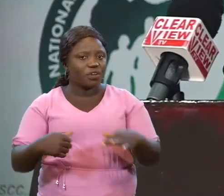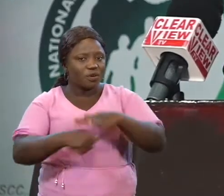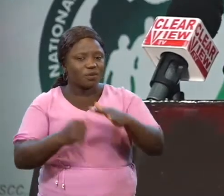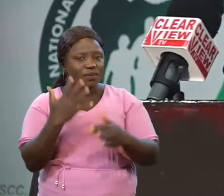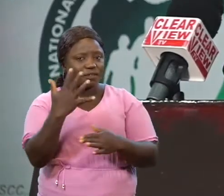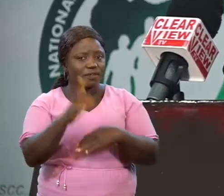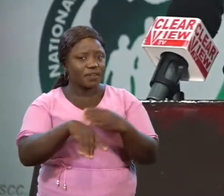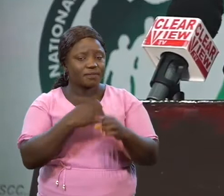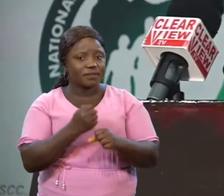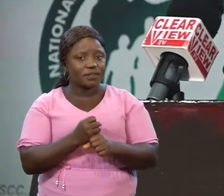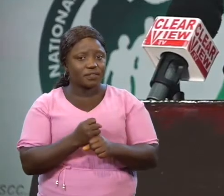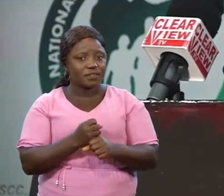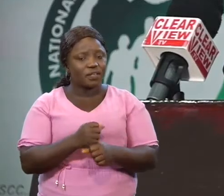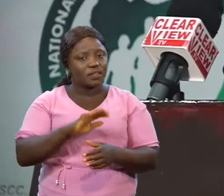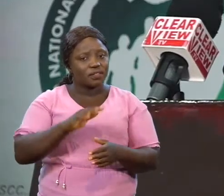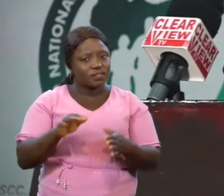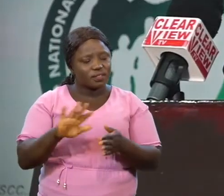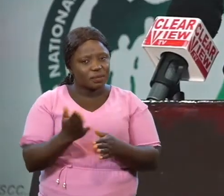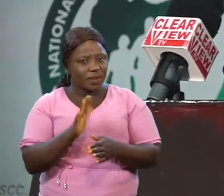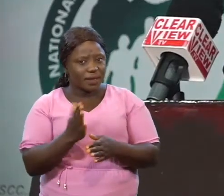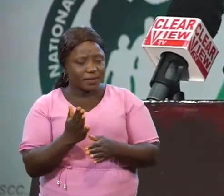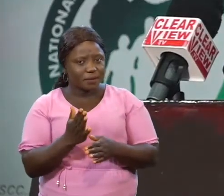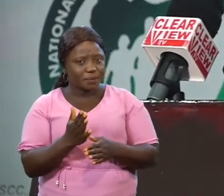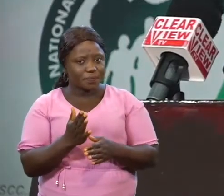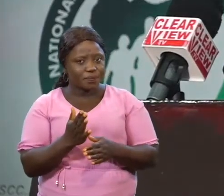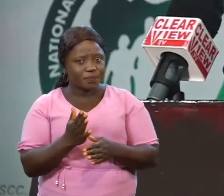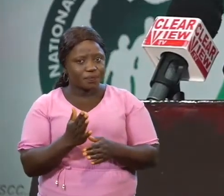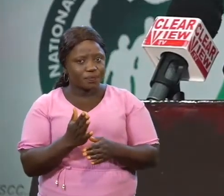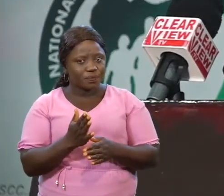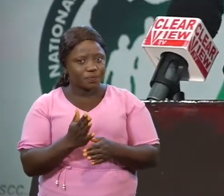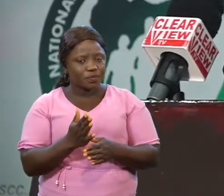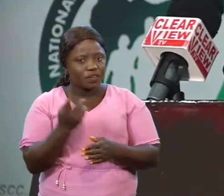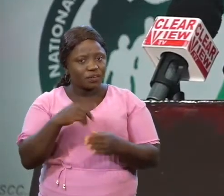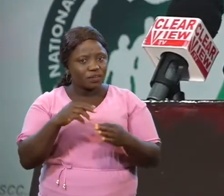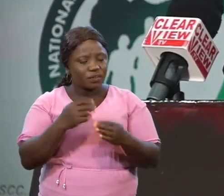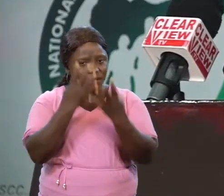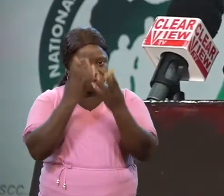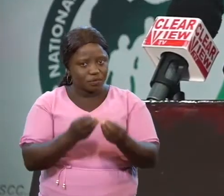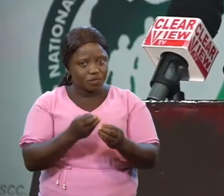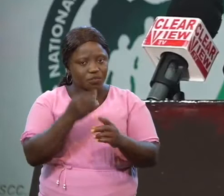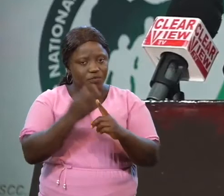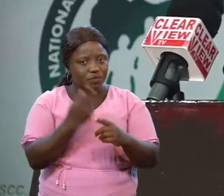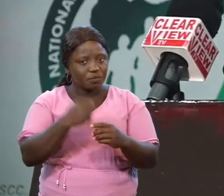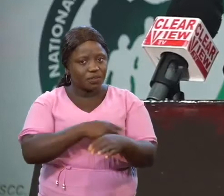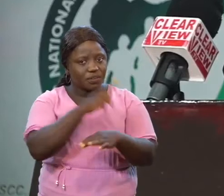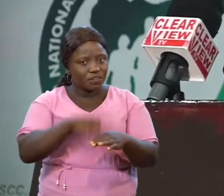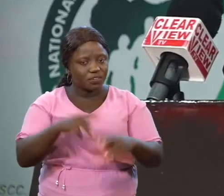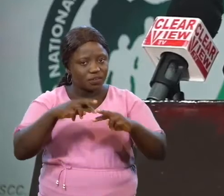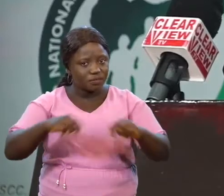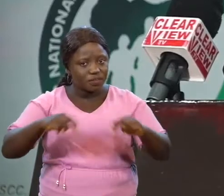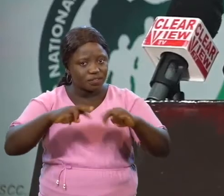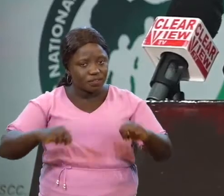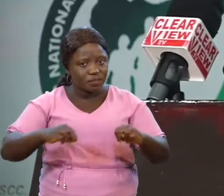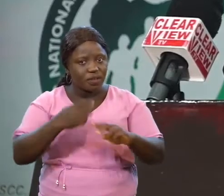5 years. Similarly, Data from the National Bureau of